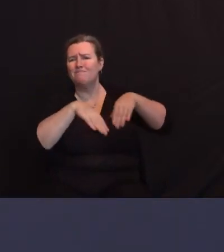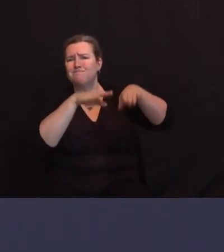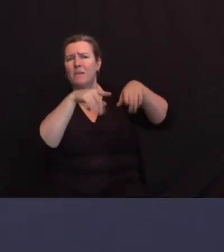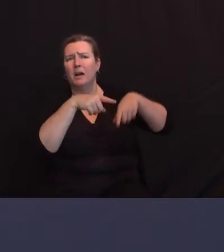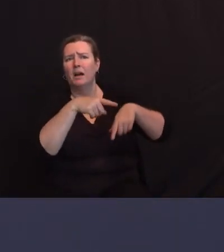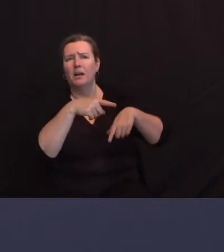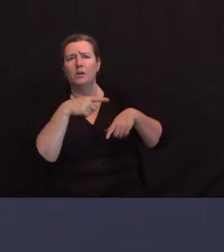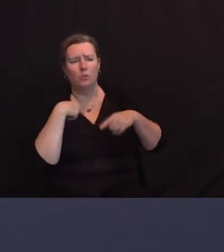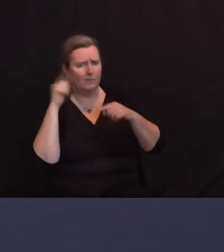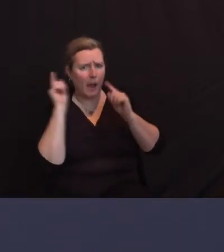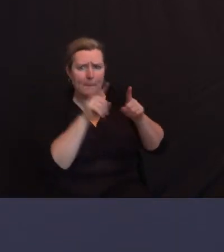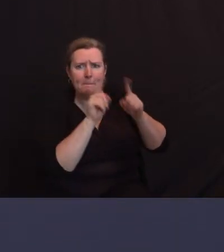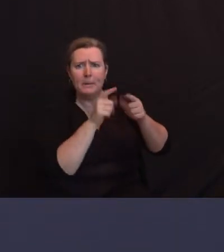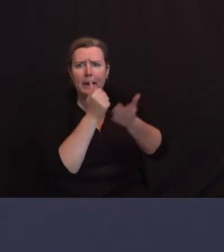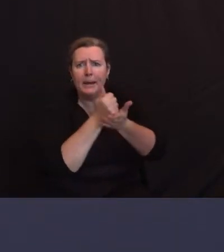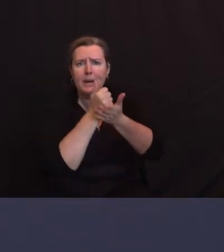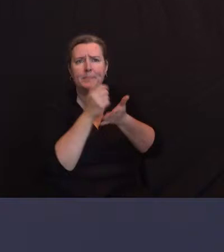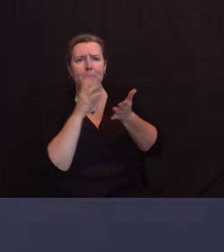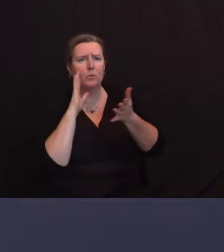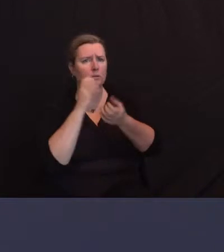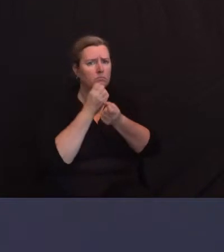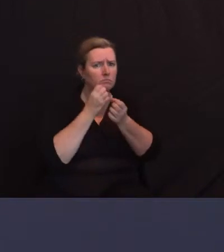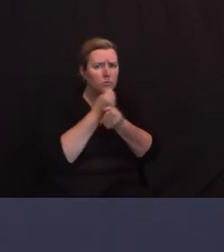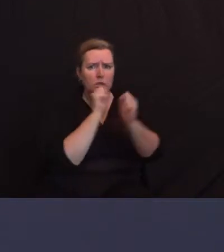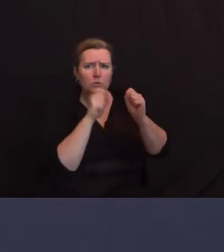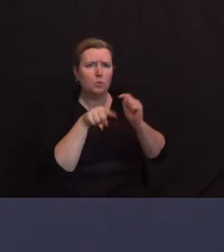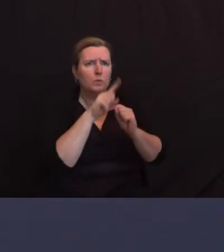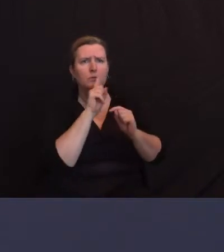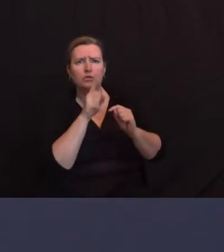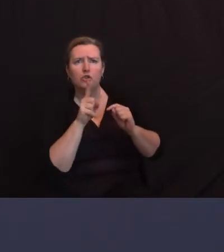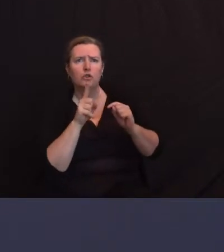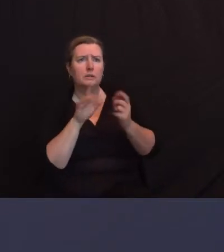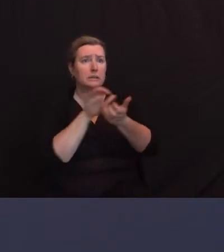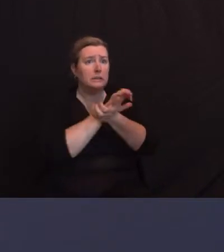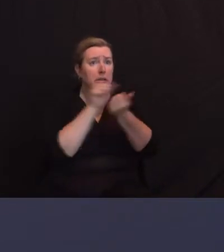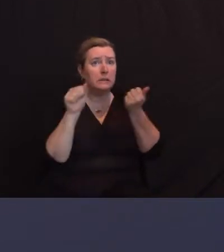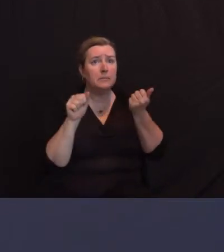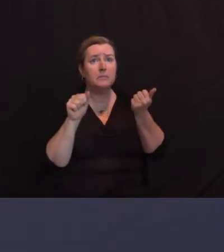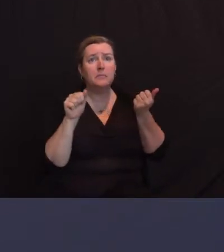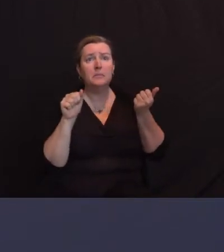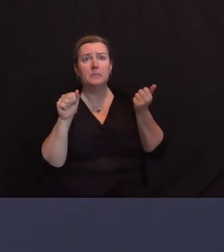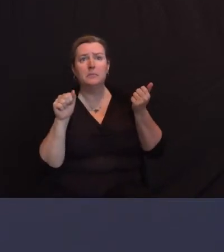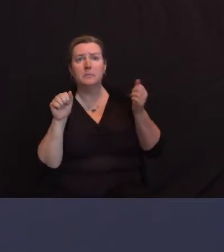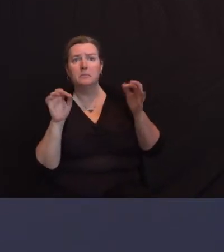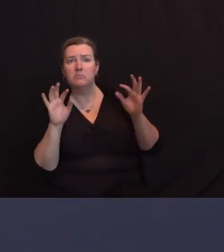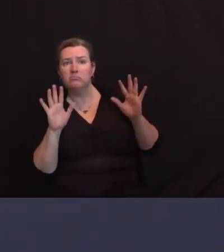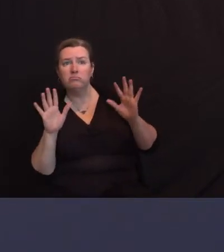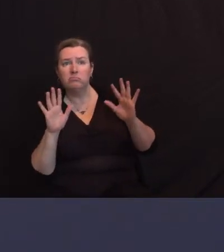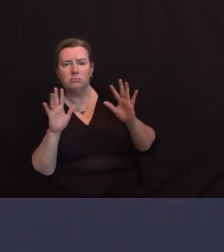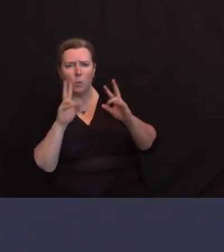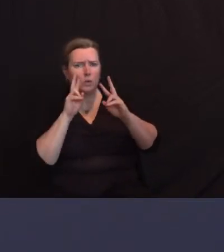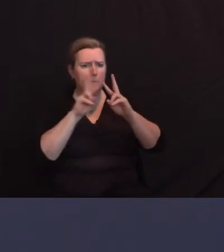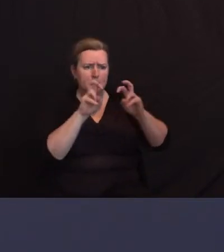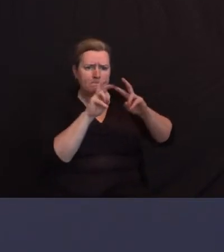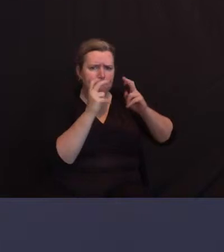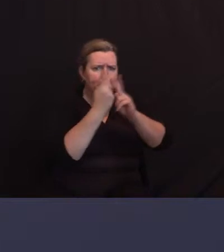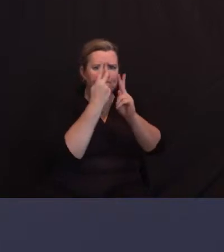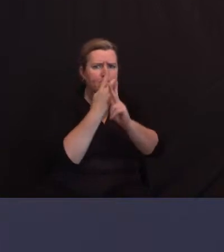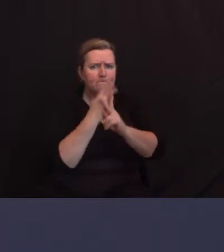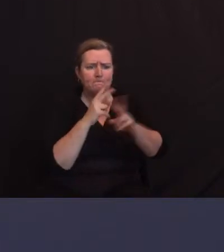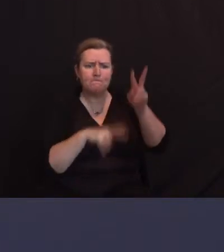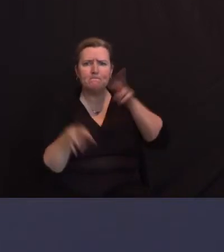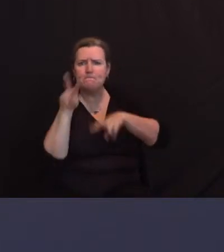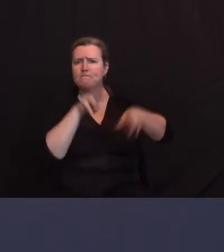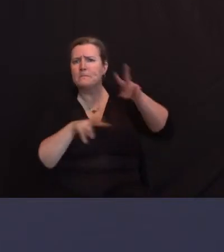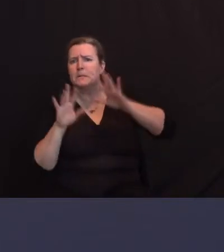efforts. We will make sure that those damage assessments, which are getting underway today with FEMA, and then we